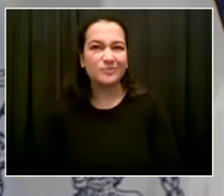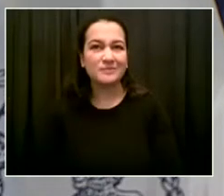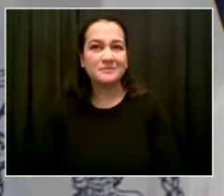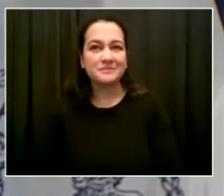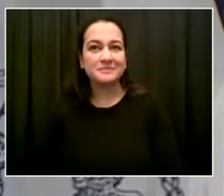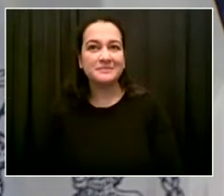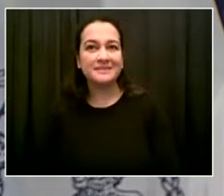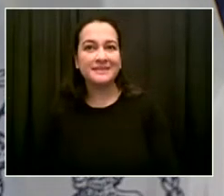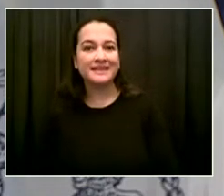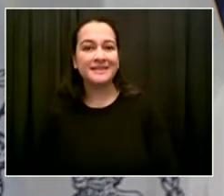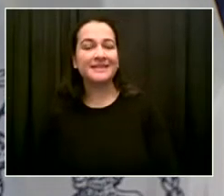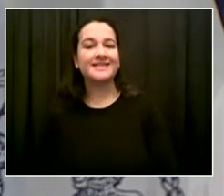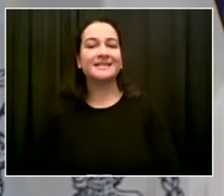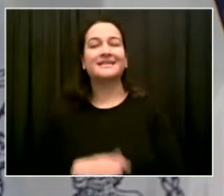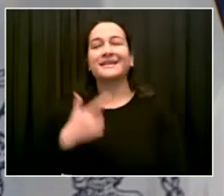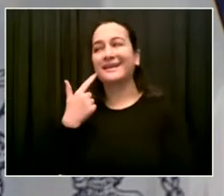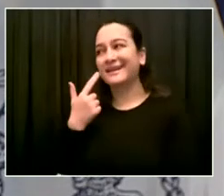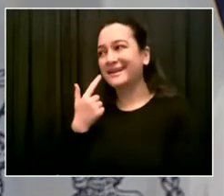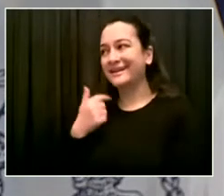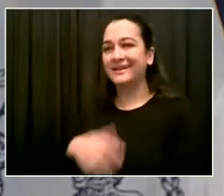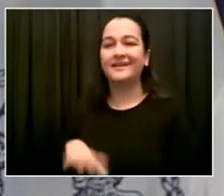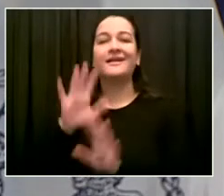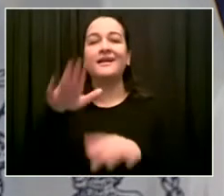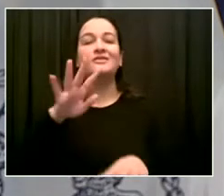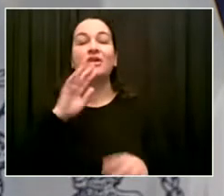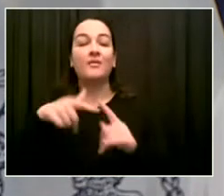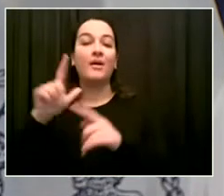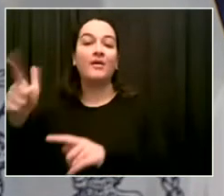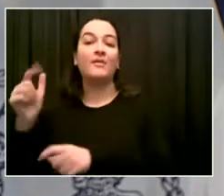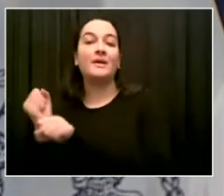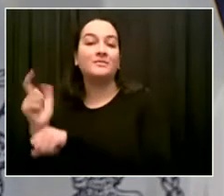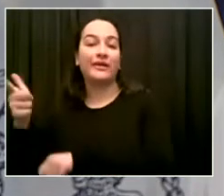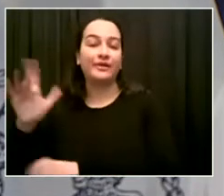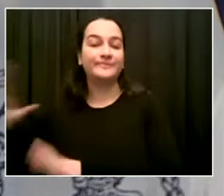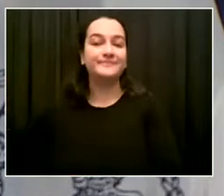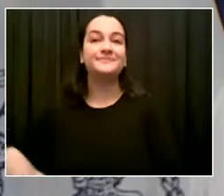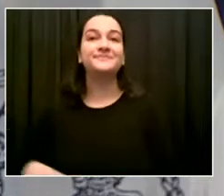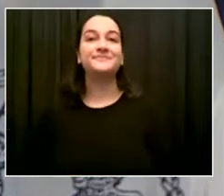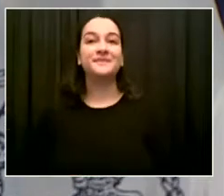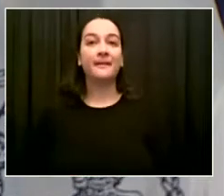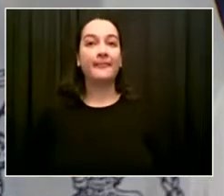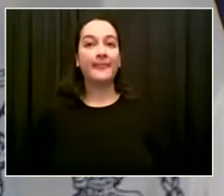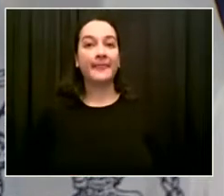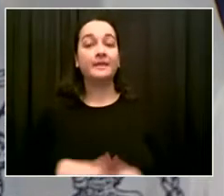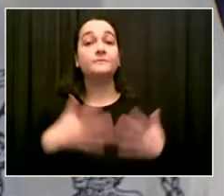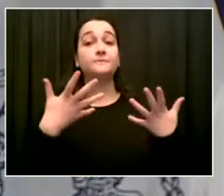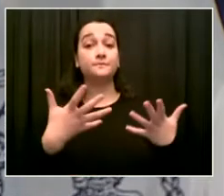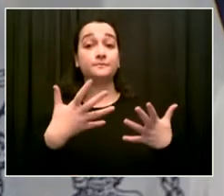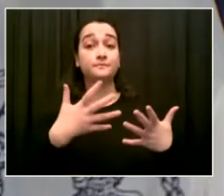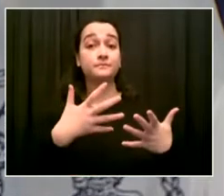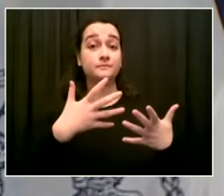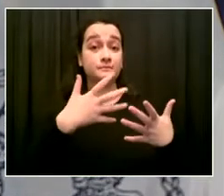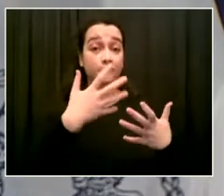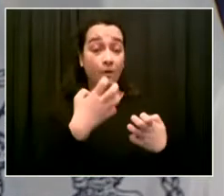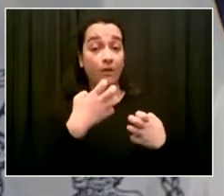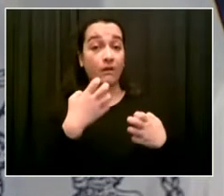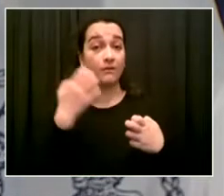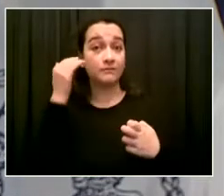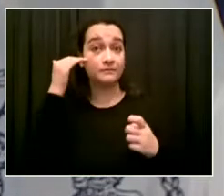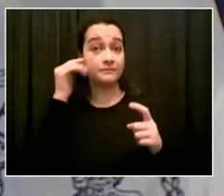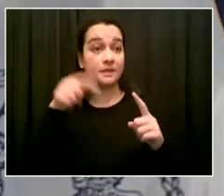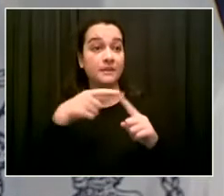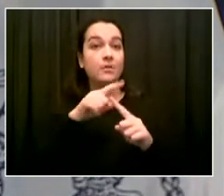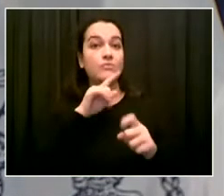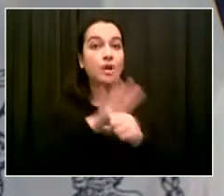data about how many kids are getting in-person education in city schools. You declared that the Post reporting on the subject is inaccurate, even